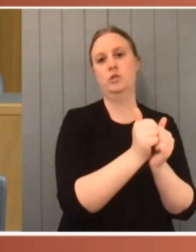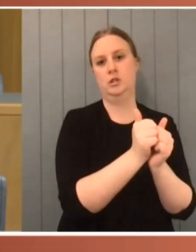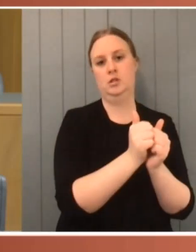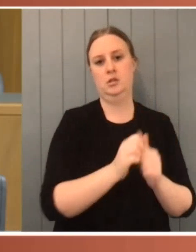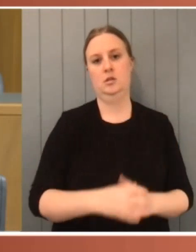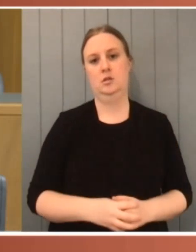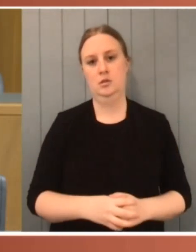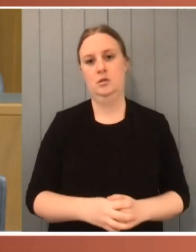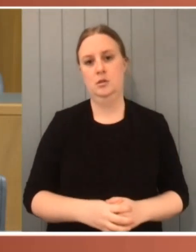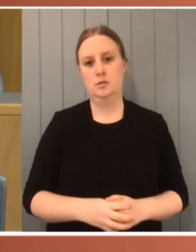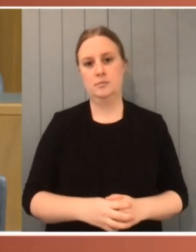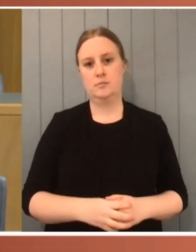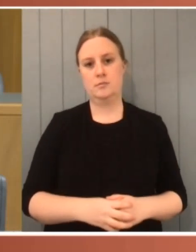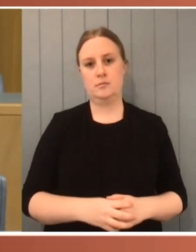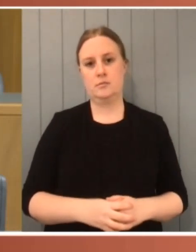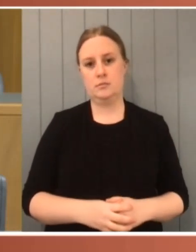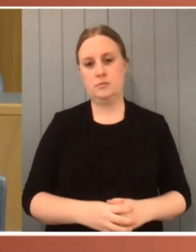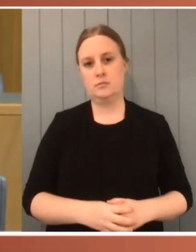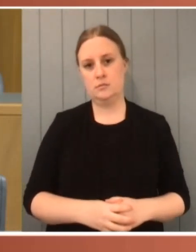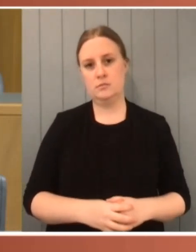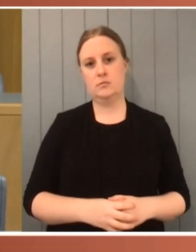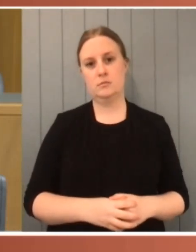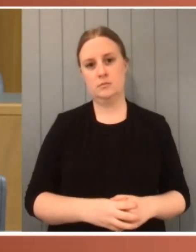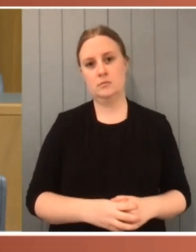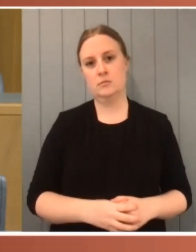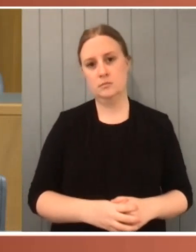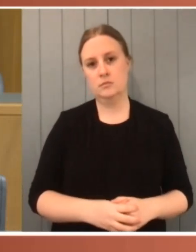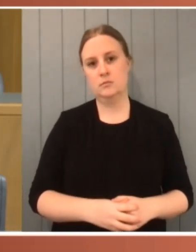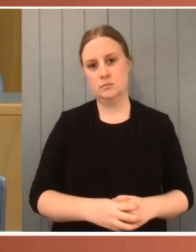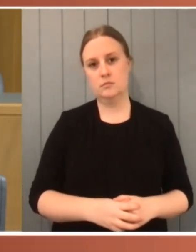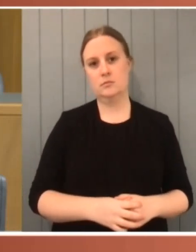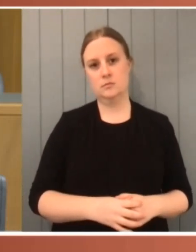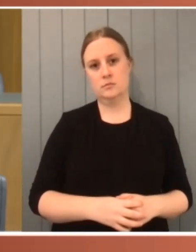as displayed, for example, by its swift waking up to